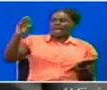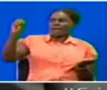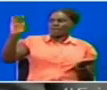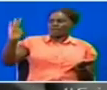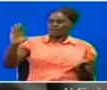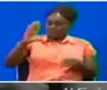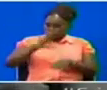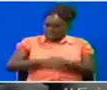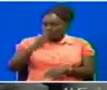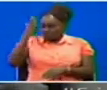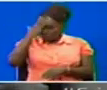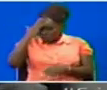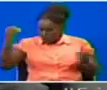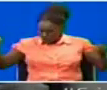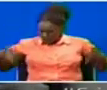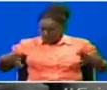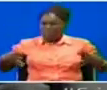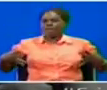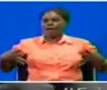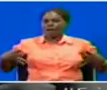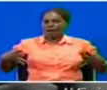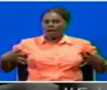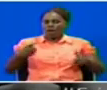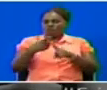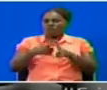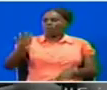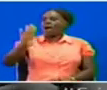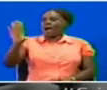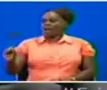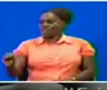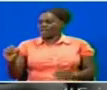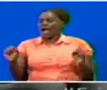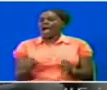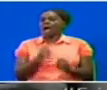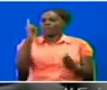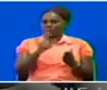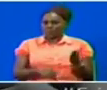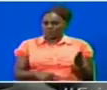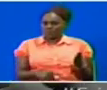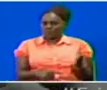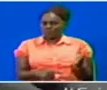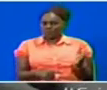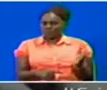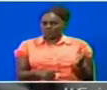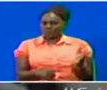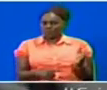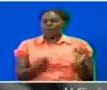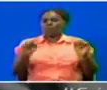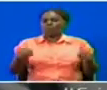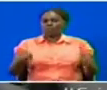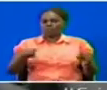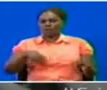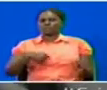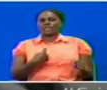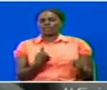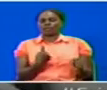get a picture from the continent as to what's happening about this matter, about illicit outflows, it will be possible for us